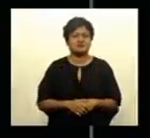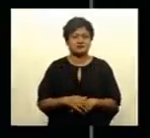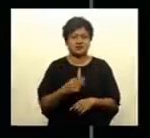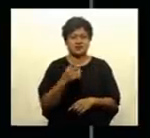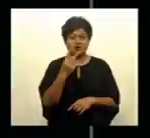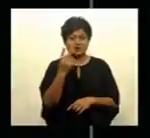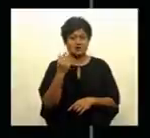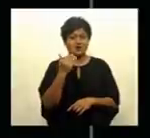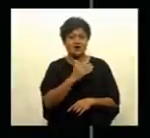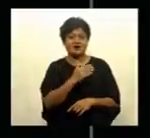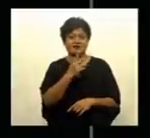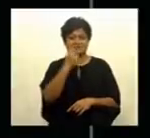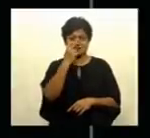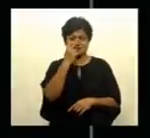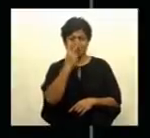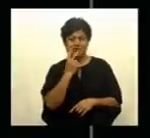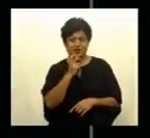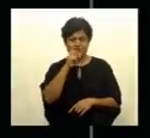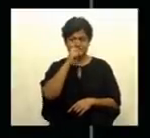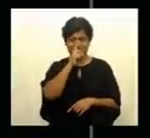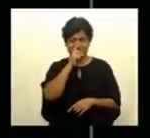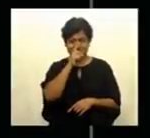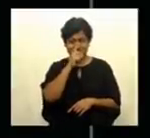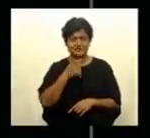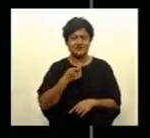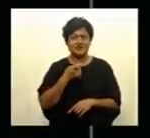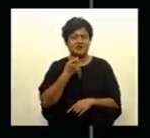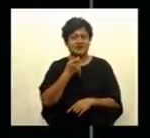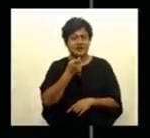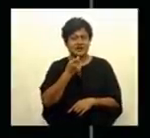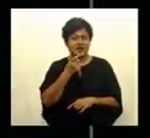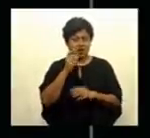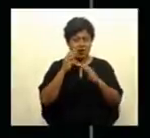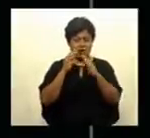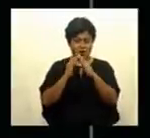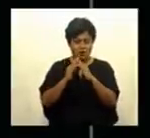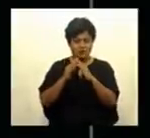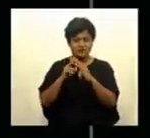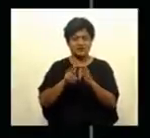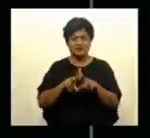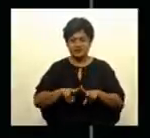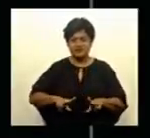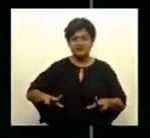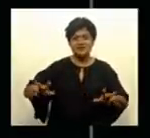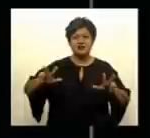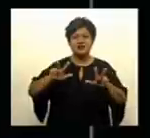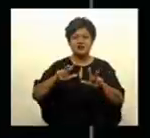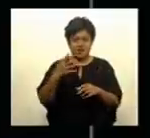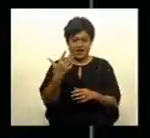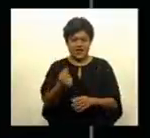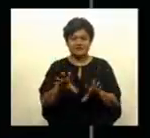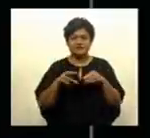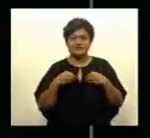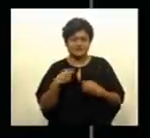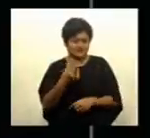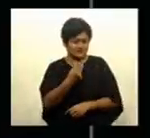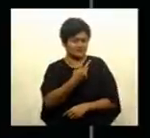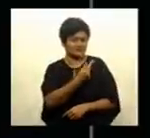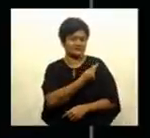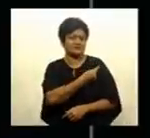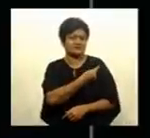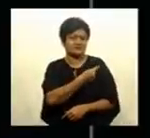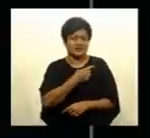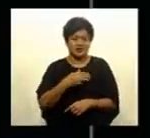200 senior citizens in care homes around Vitilevu have received their first dose of the AstraZeneca vaccine. The Ministry of